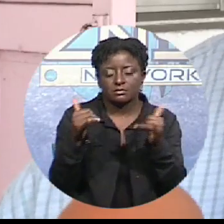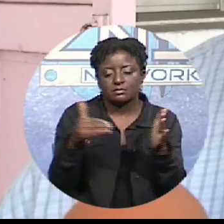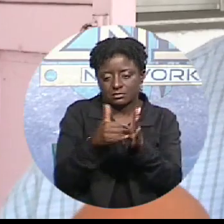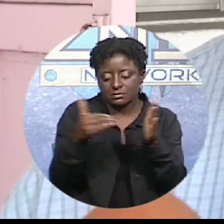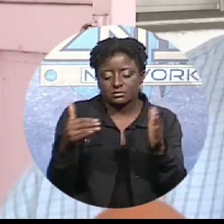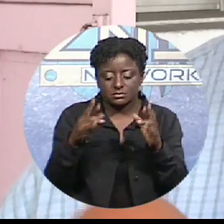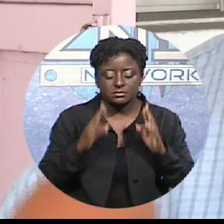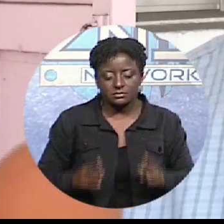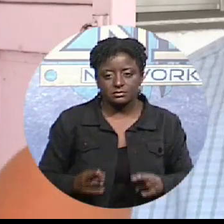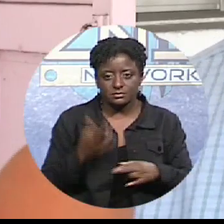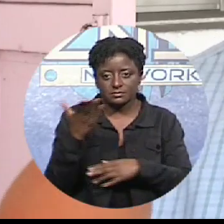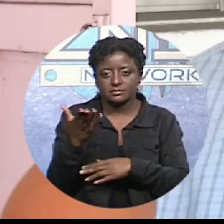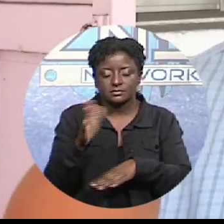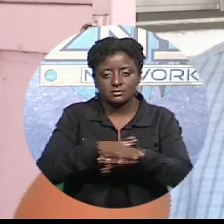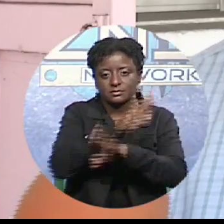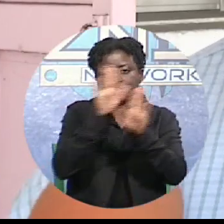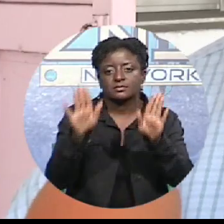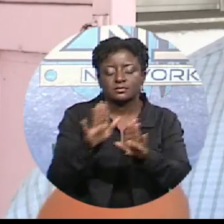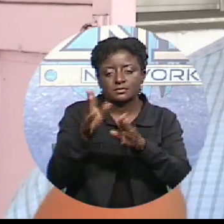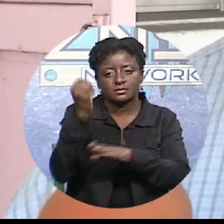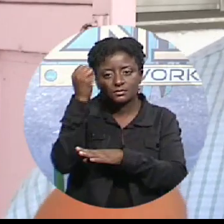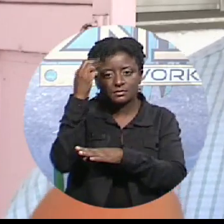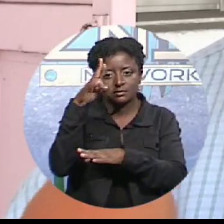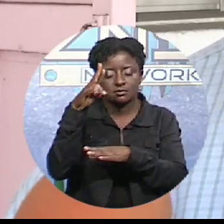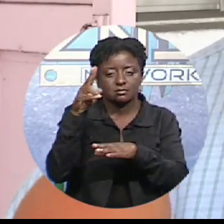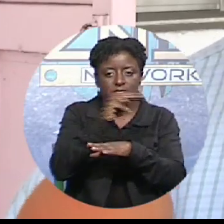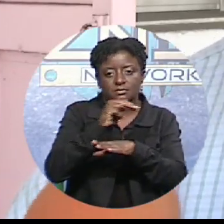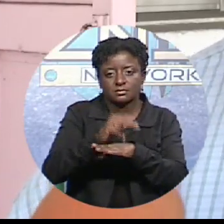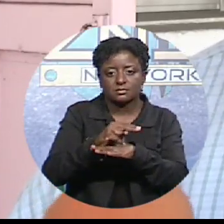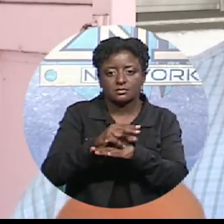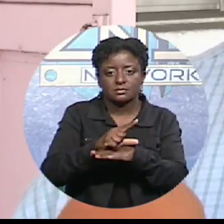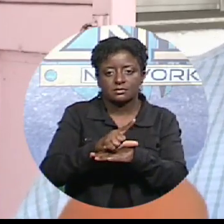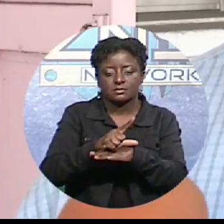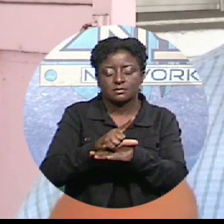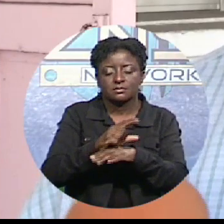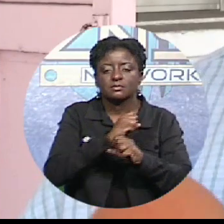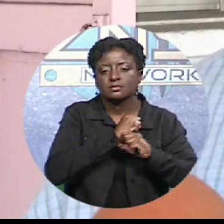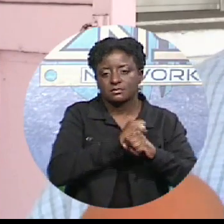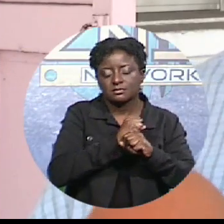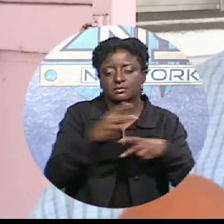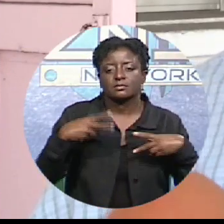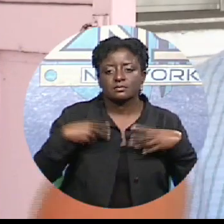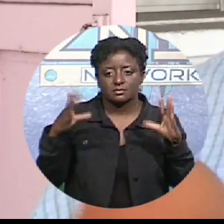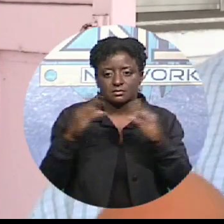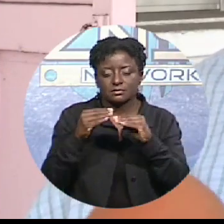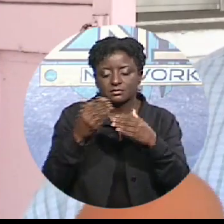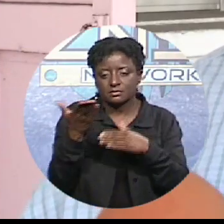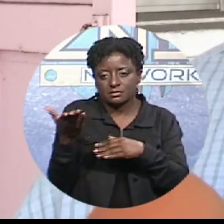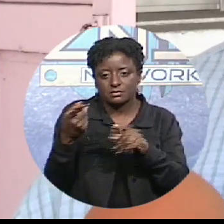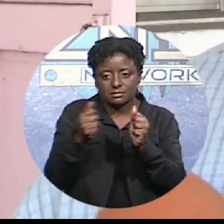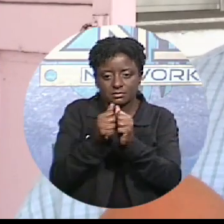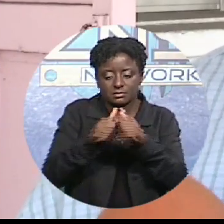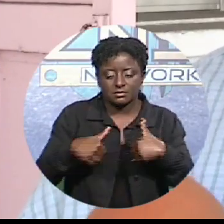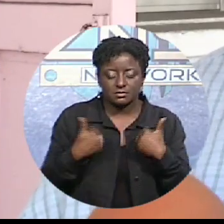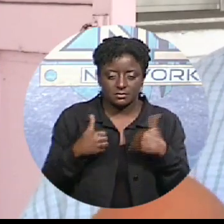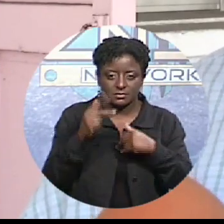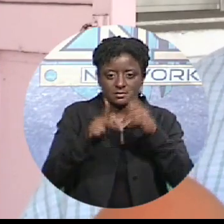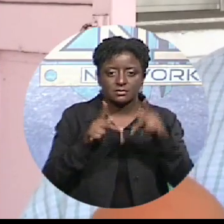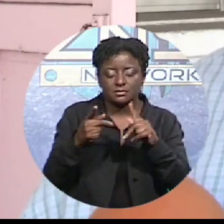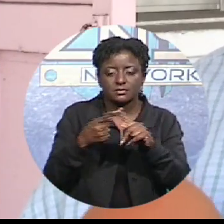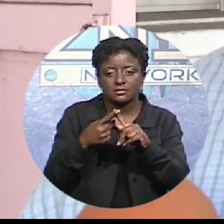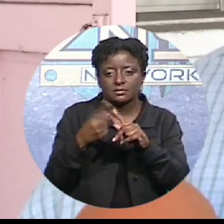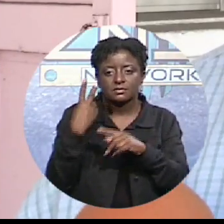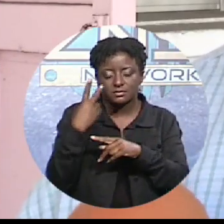the Minister of National Security is holding a meeting down there with the young people. They wanted to meet with the minister to see if they